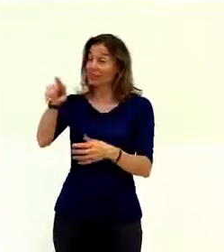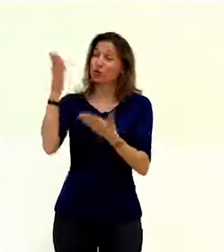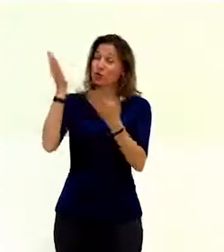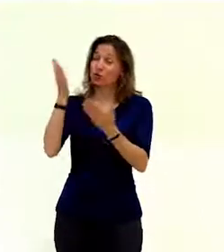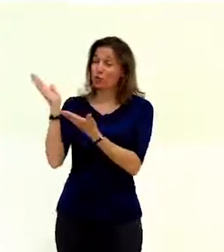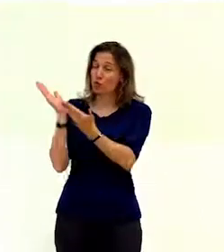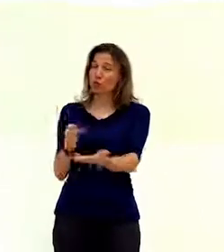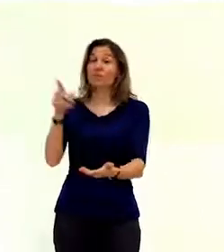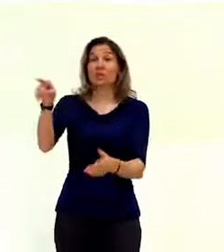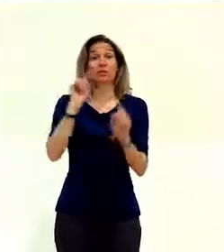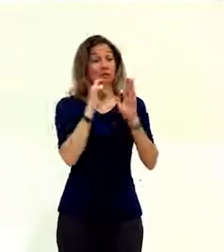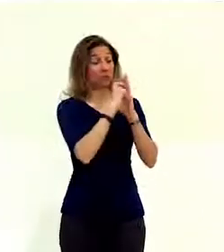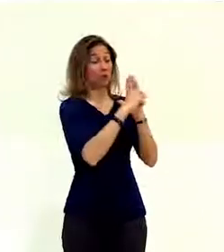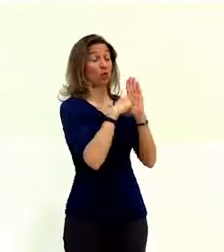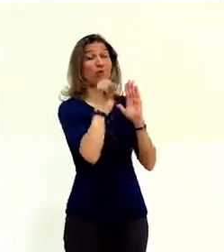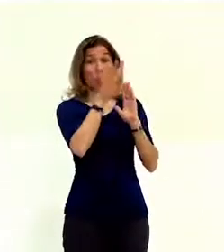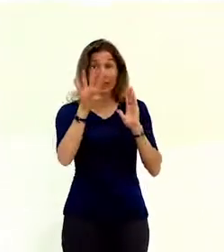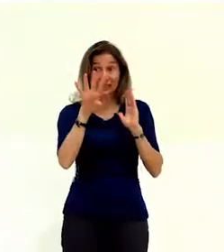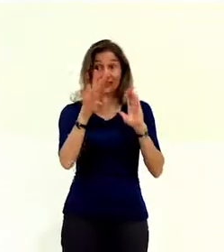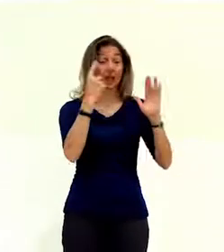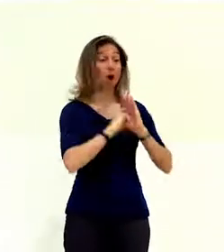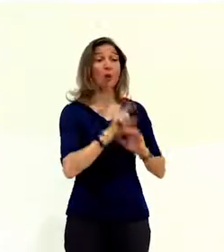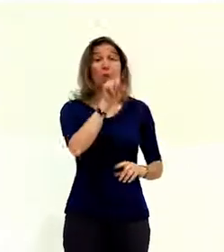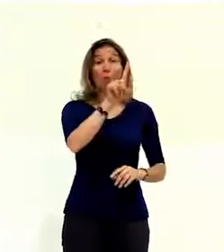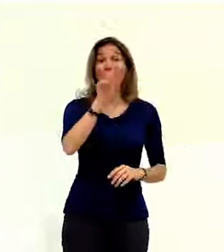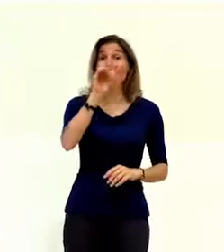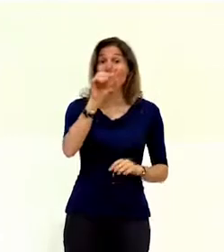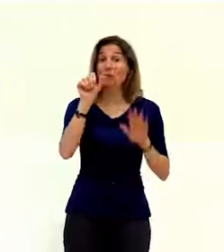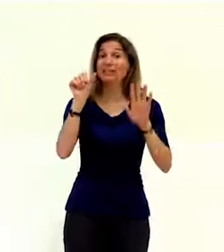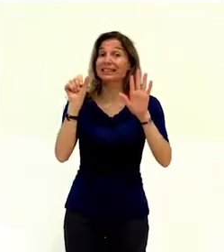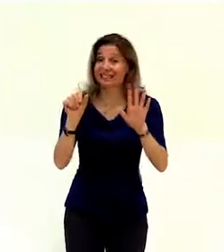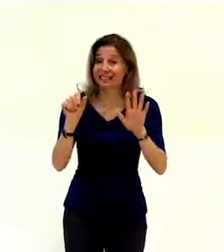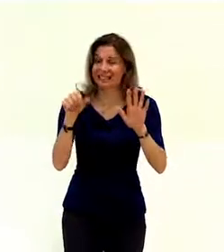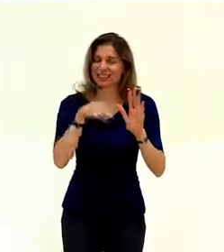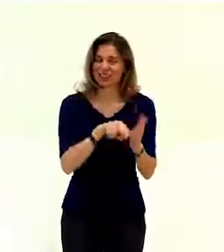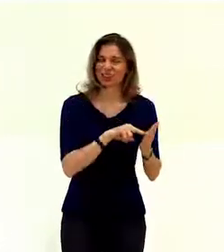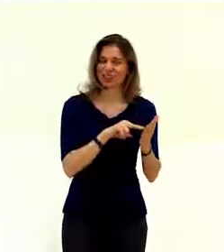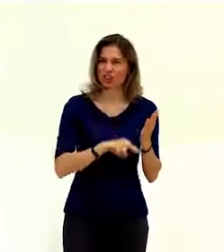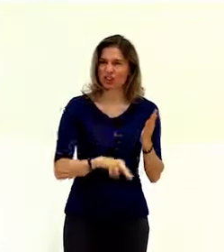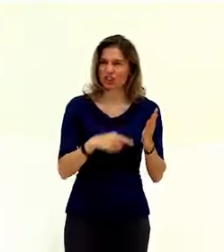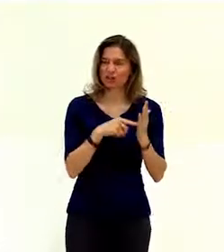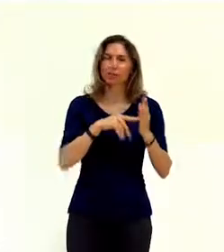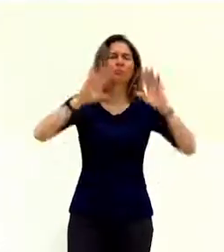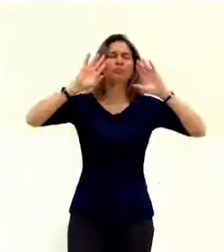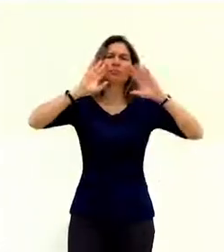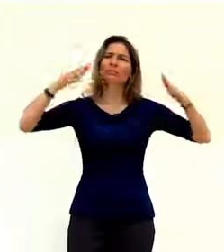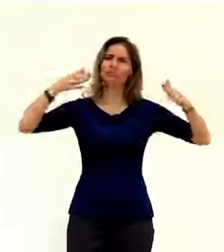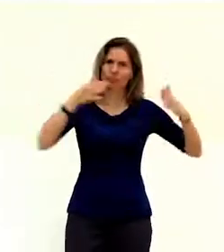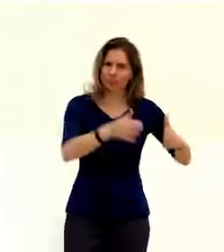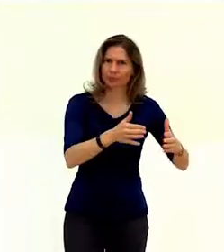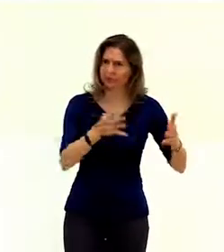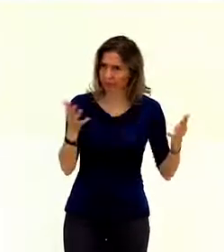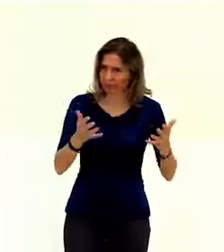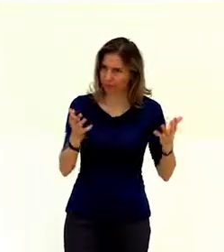specifically Article 14 and Article 106, Paragraph 2 of the treaty, focus on